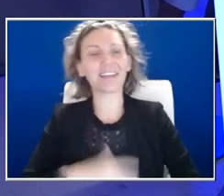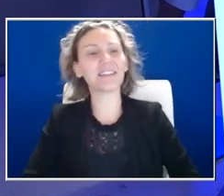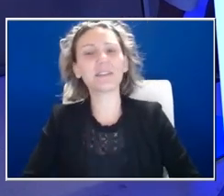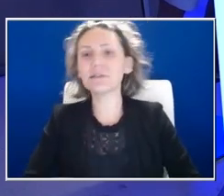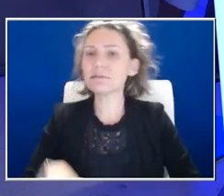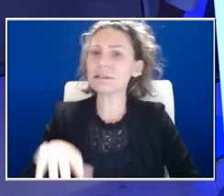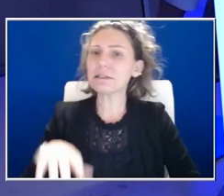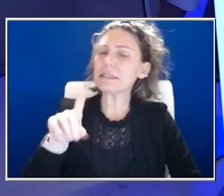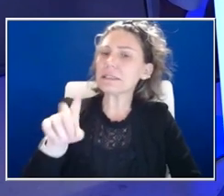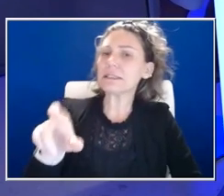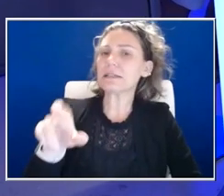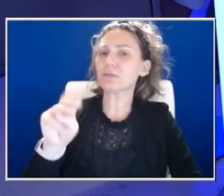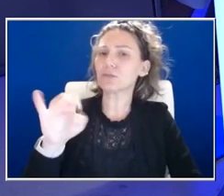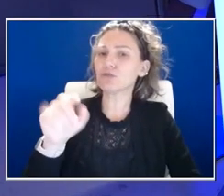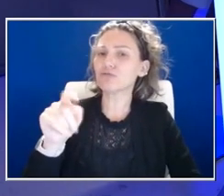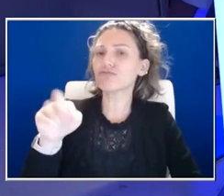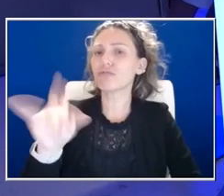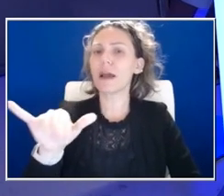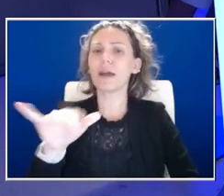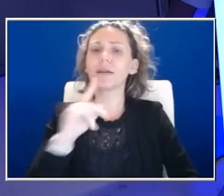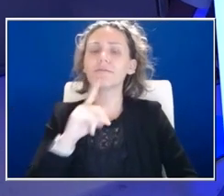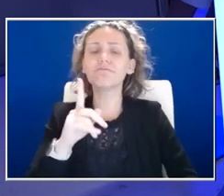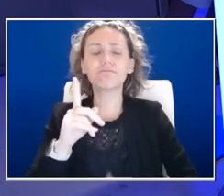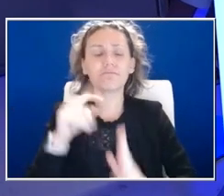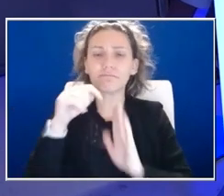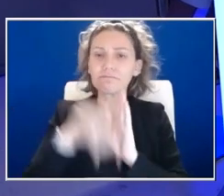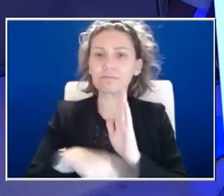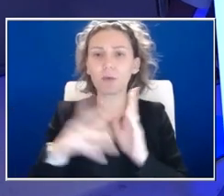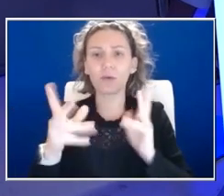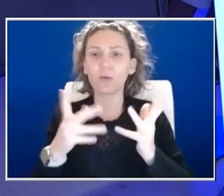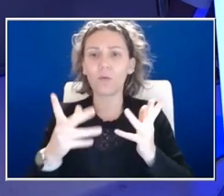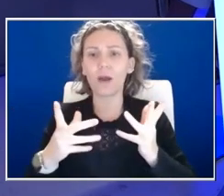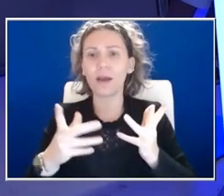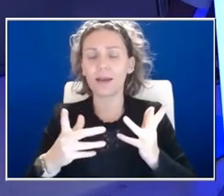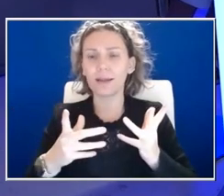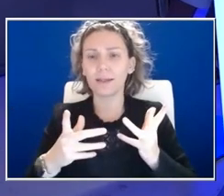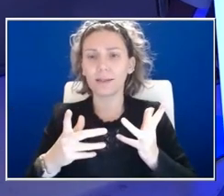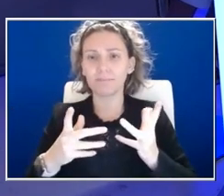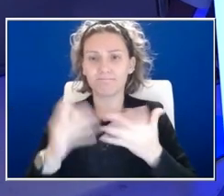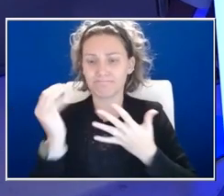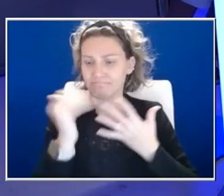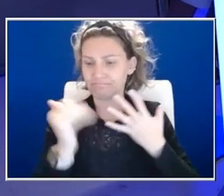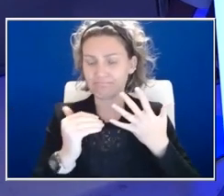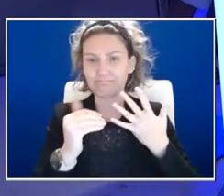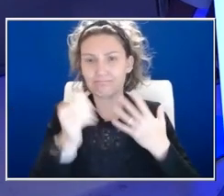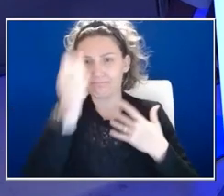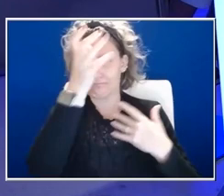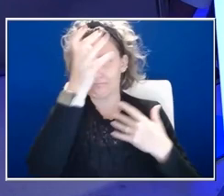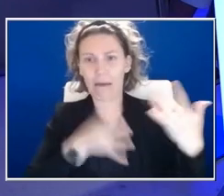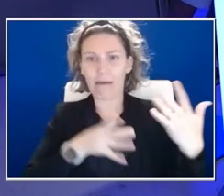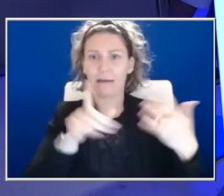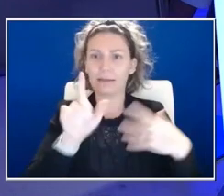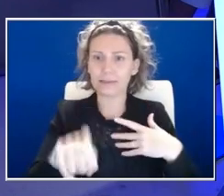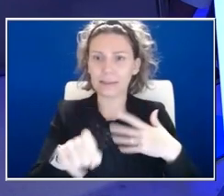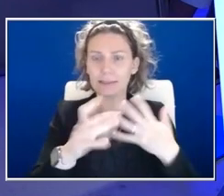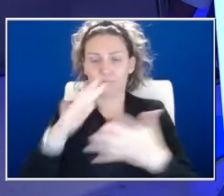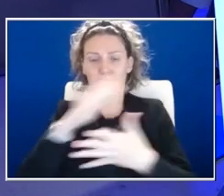jump in and tell us, what steps should men in particular be taking to prioritize their health? It's all